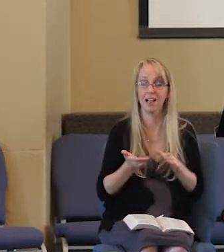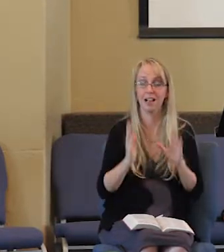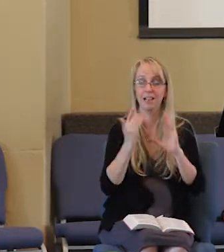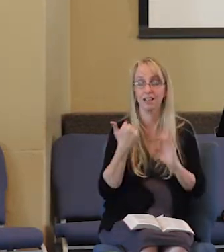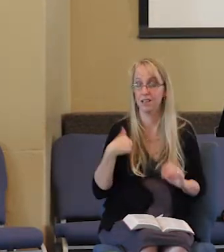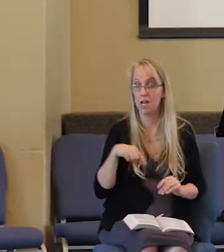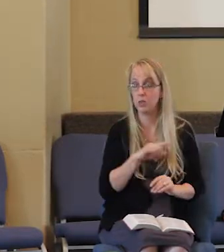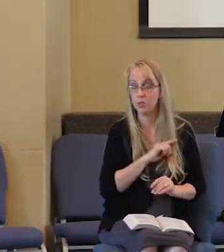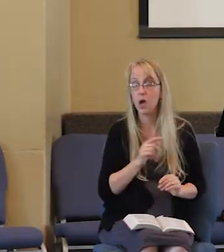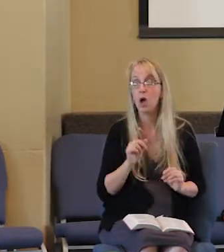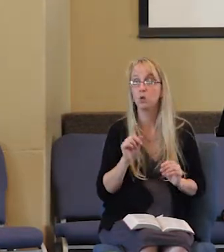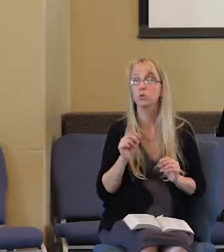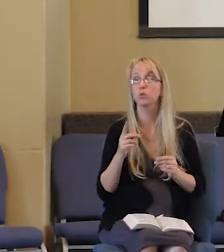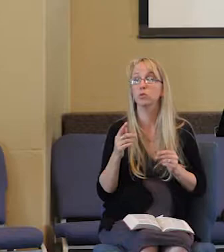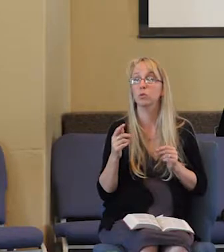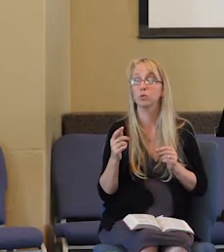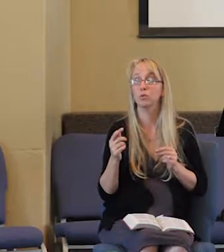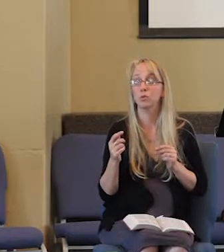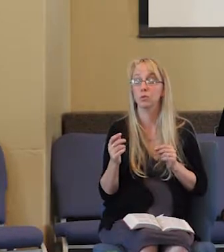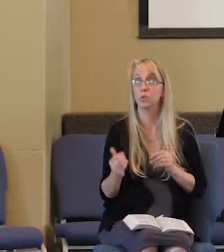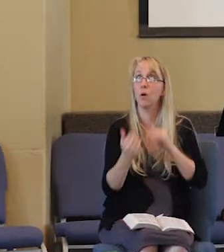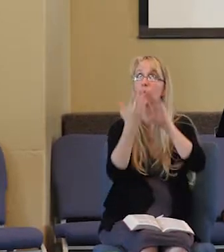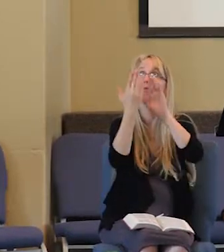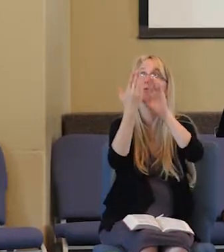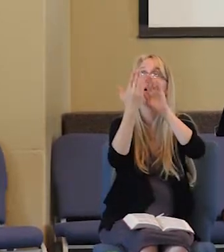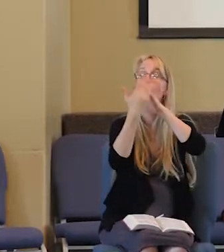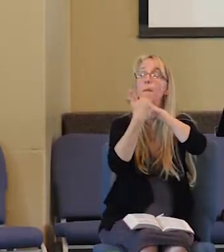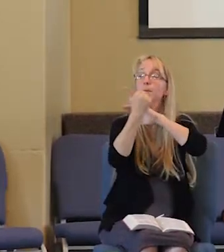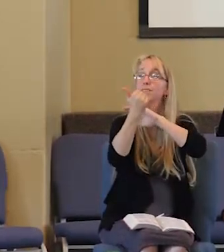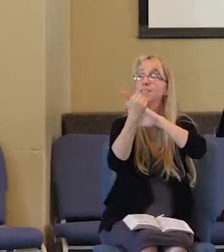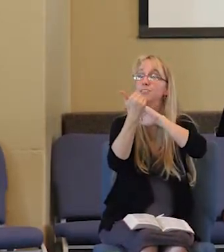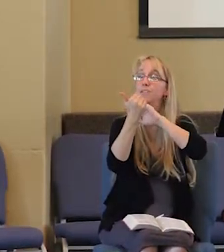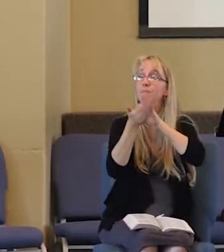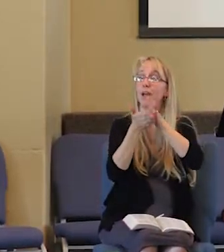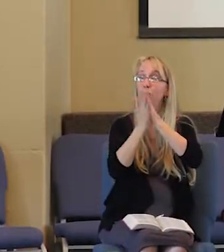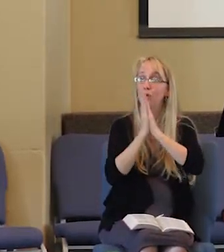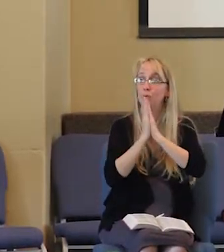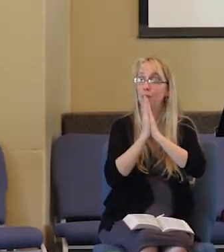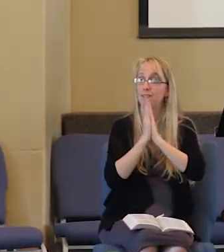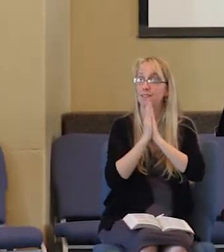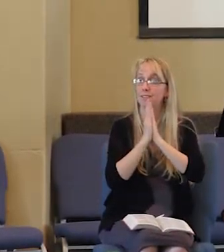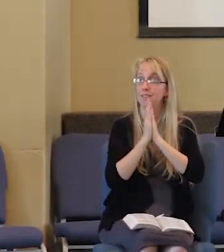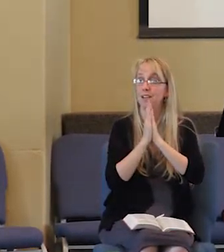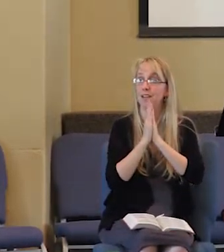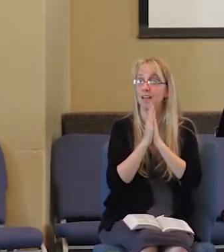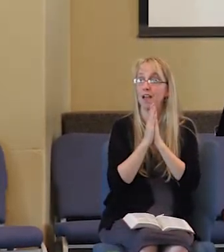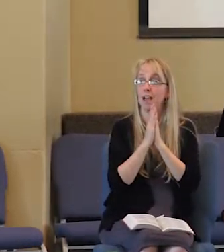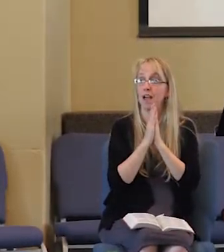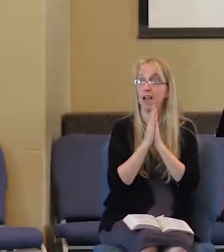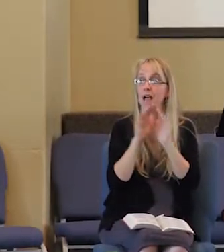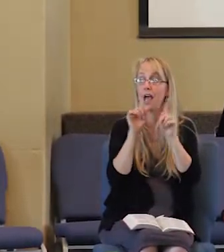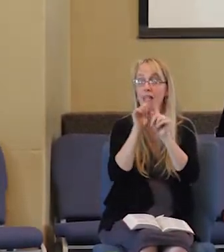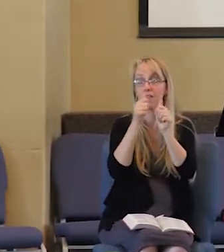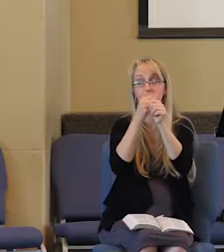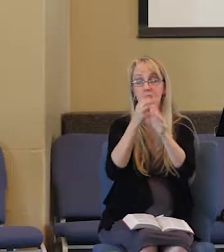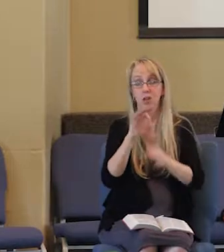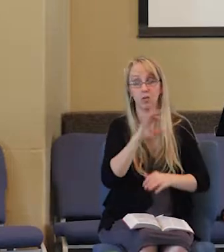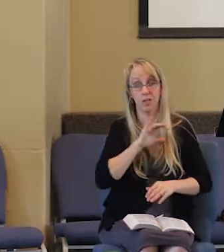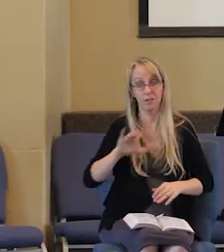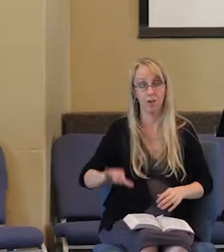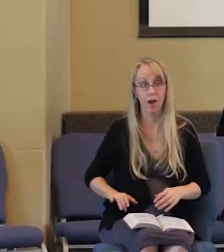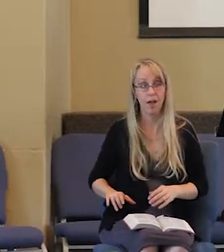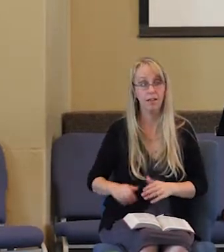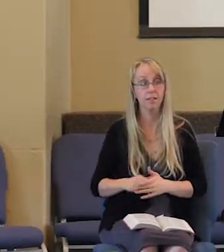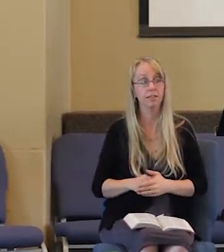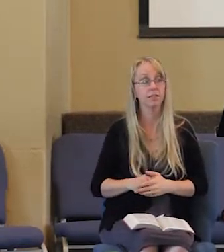He allows us to go before Him and petition and request. And so as followers